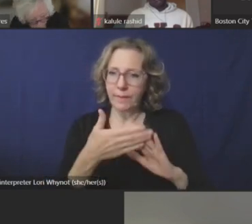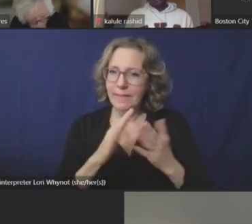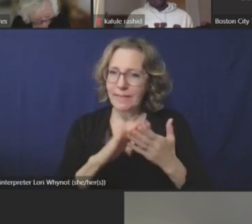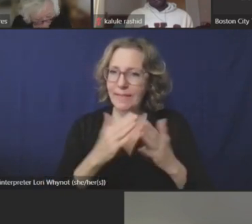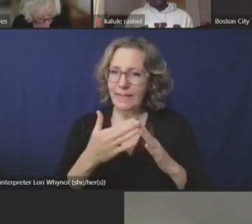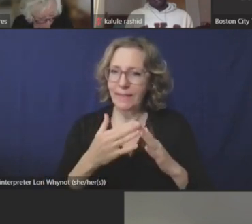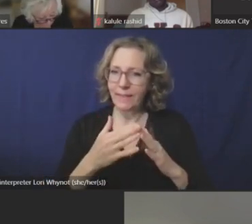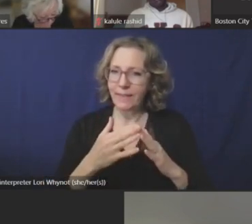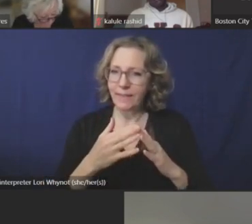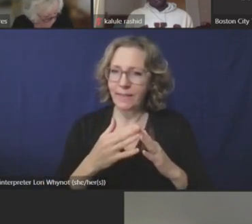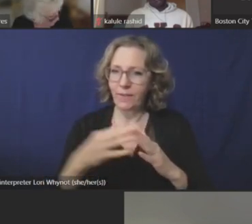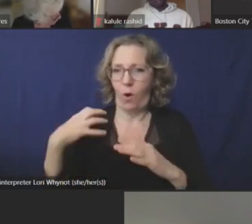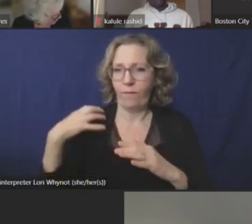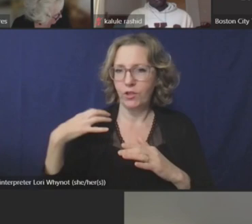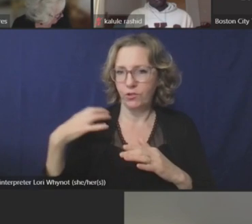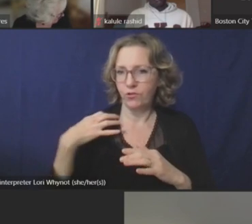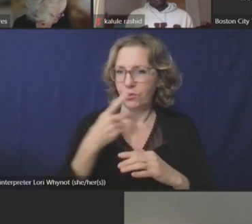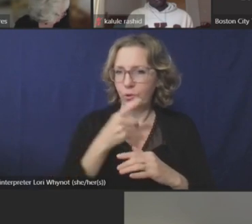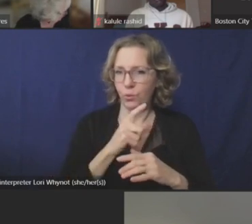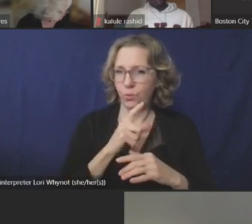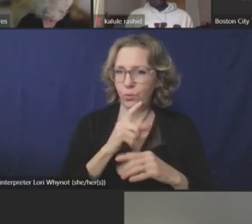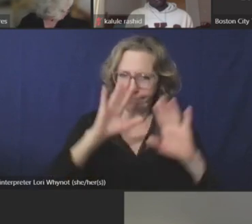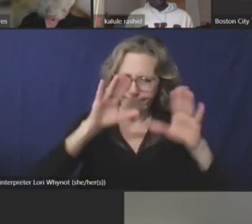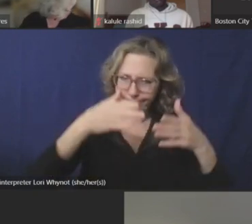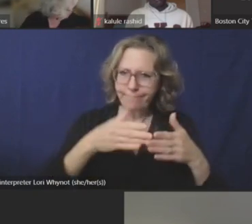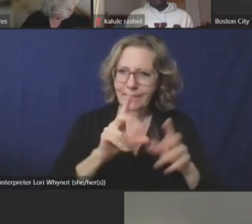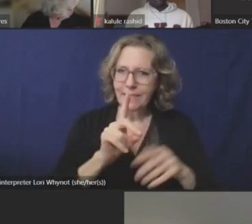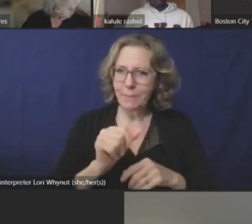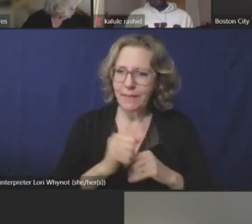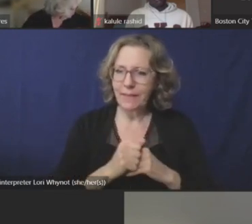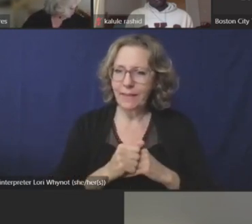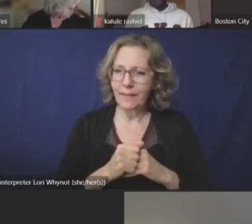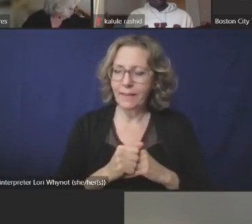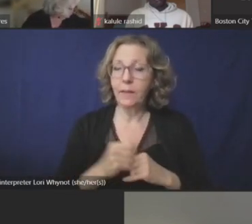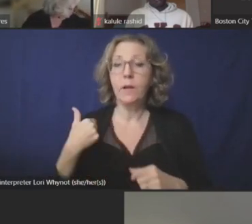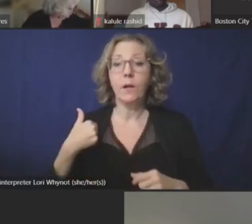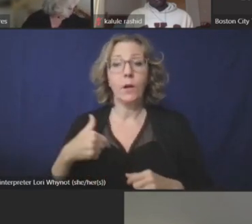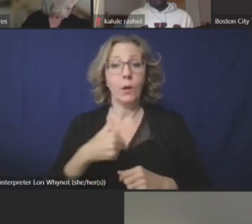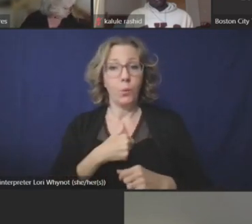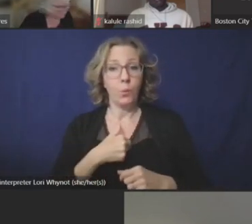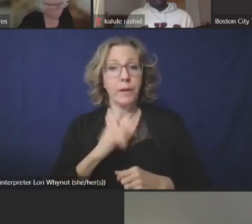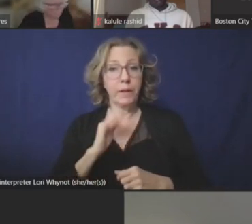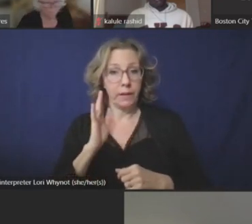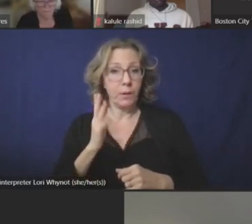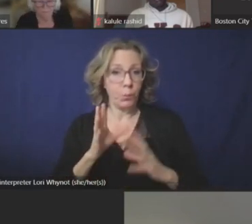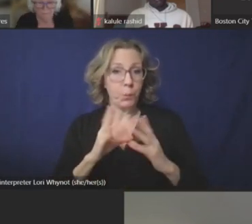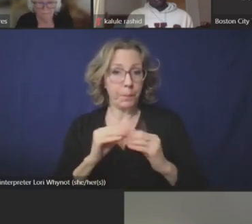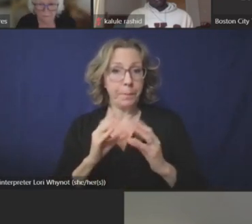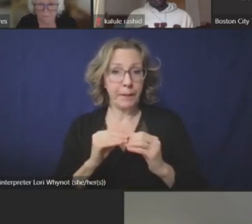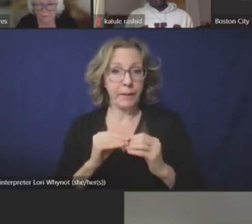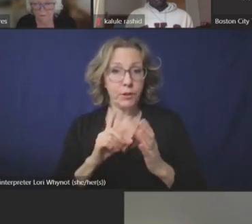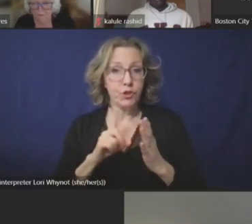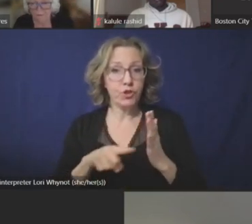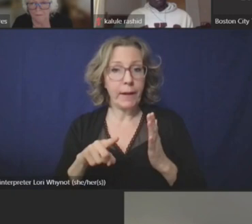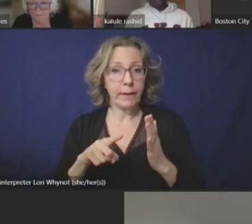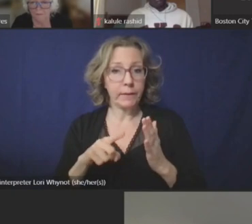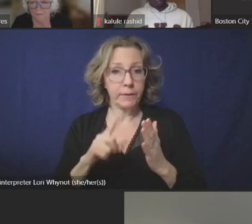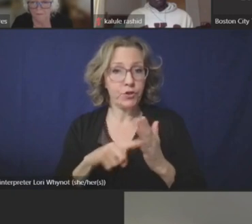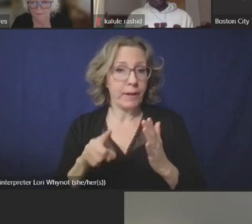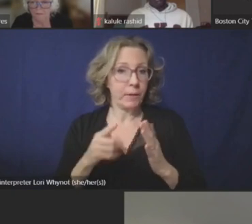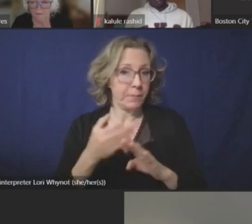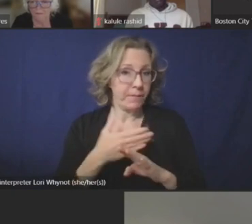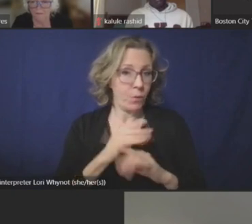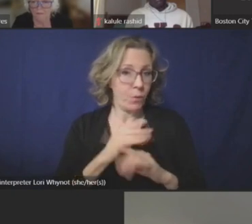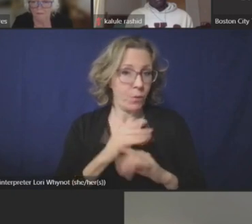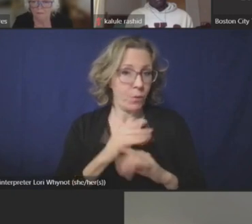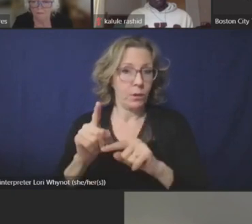things forward in their cities. So we have a check-in meeting before we meet with the secretary. I will raise this issue and see what